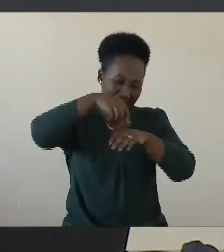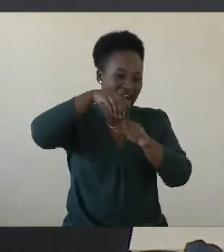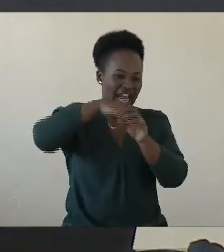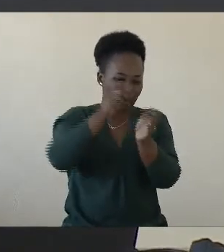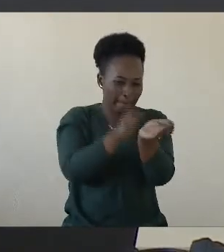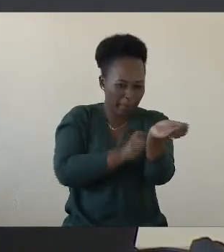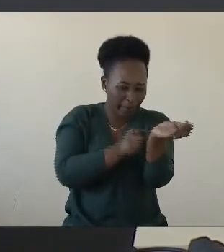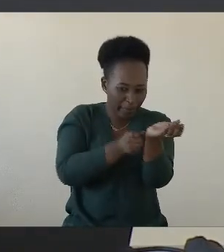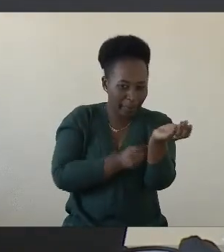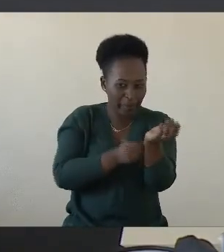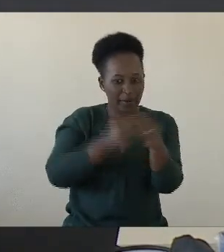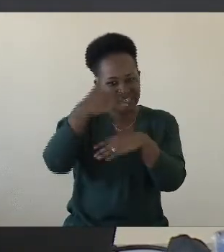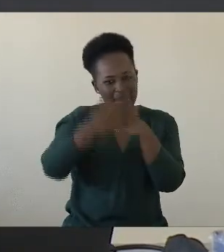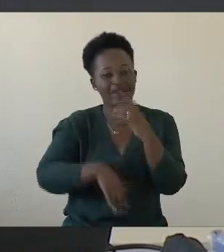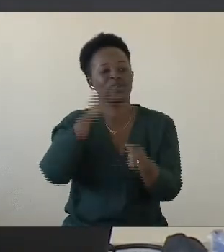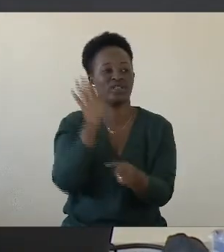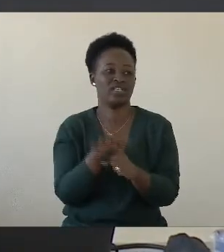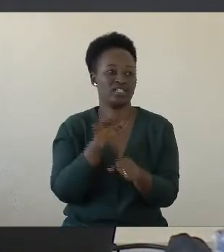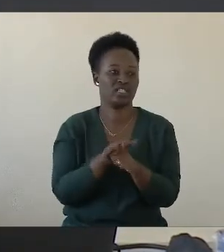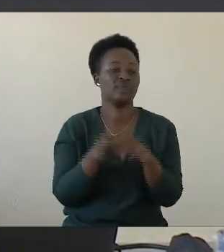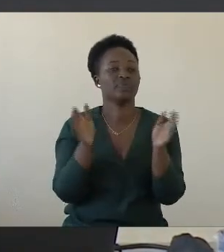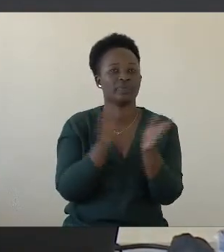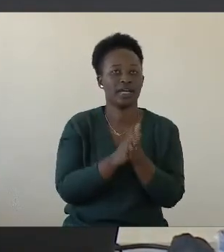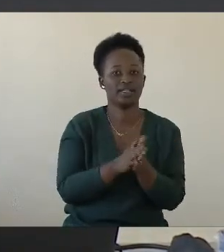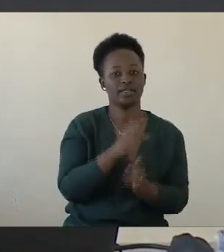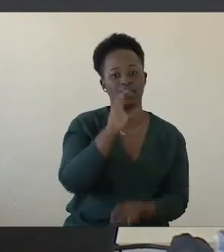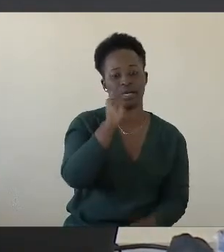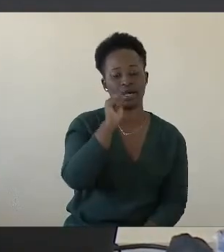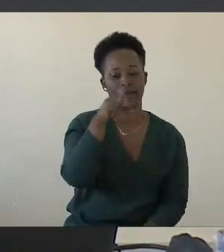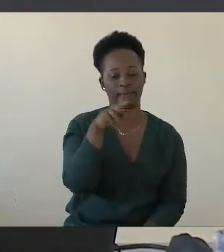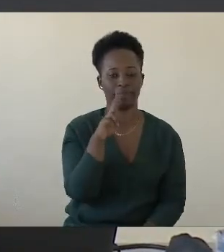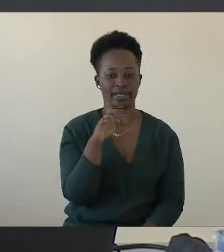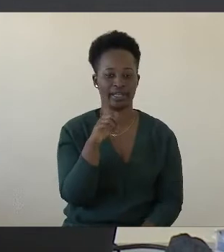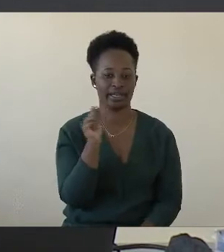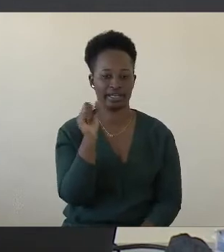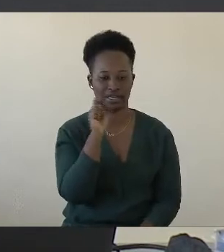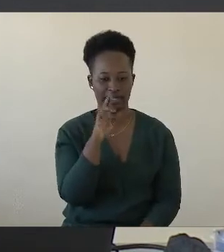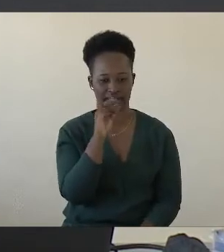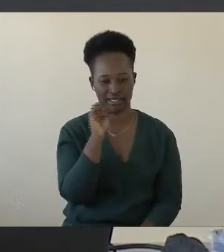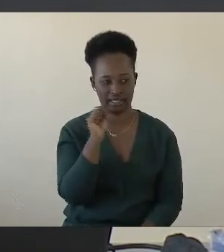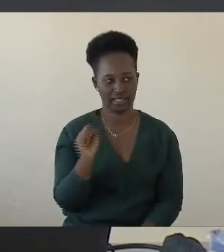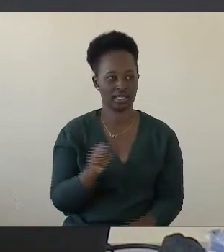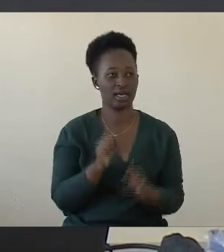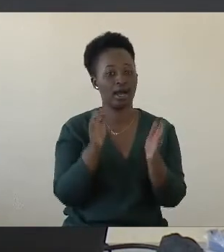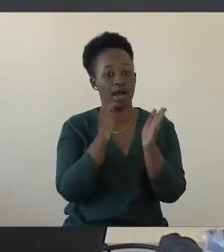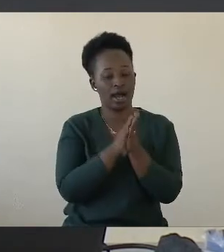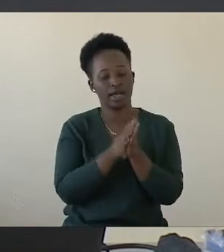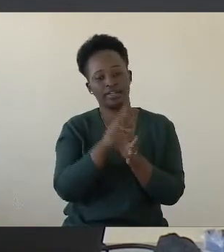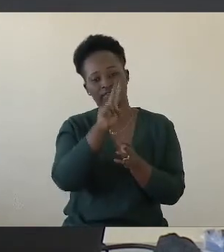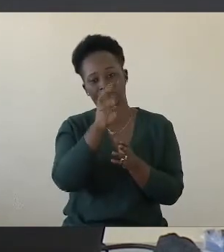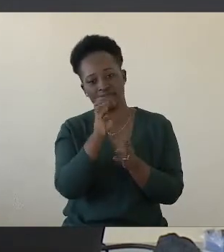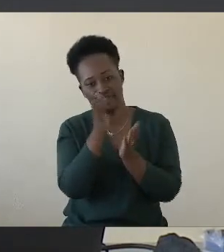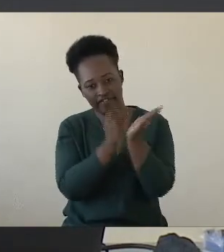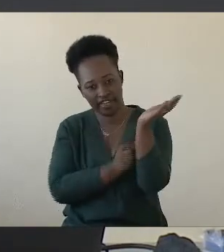about blood vessels, I mean the capillaries and the veins, which are responsible to supply to the